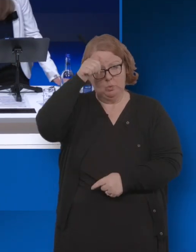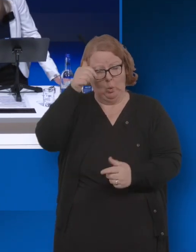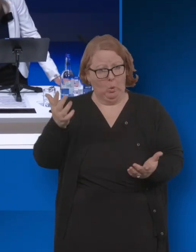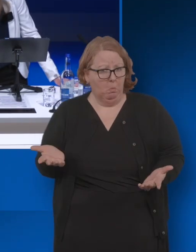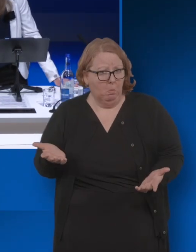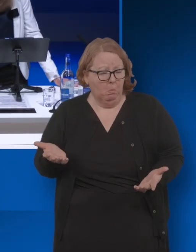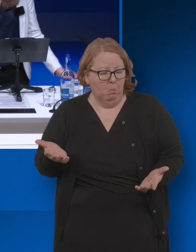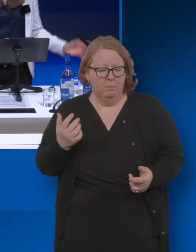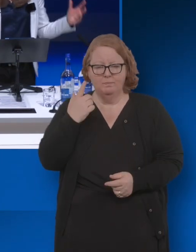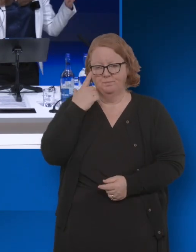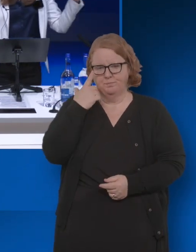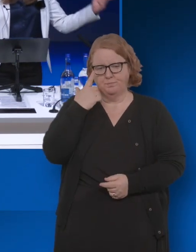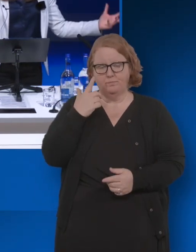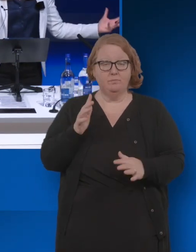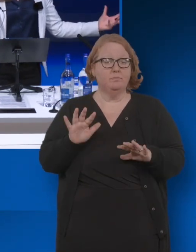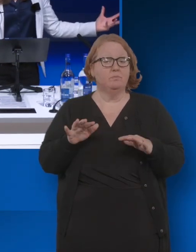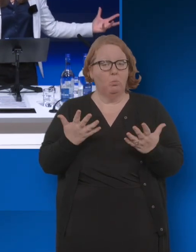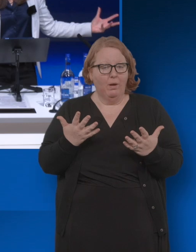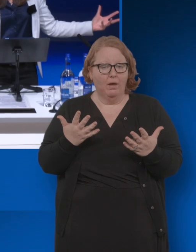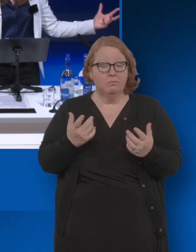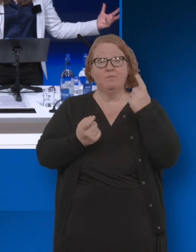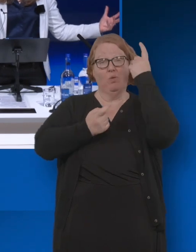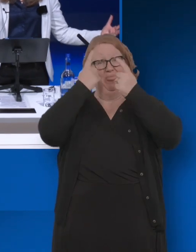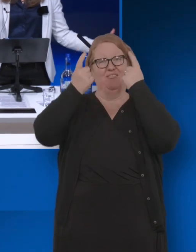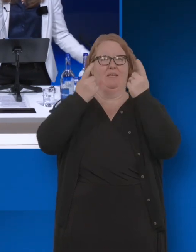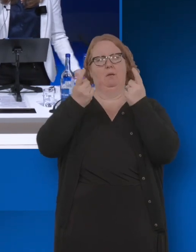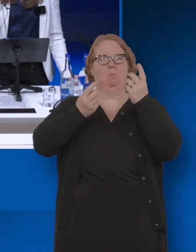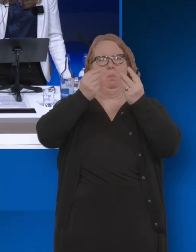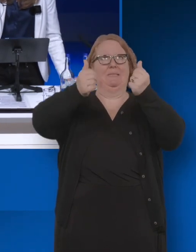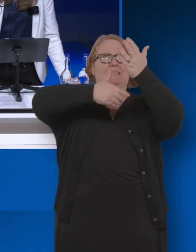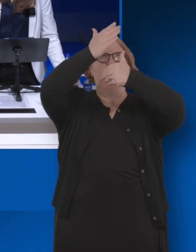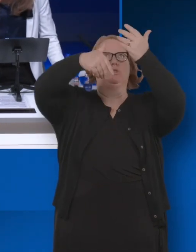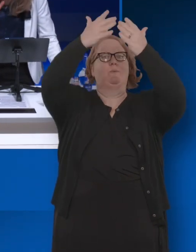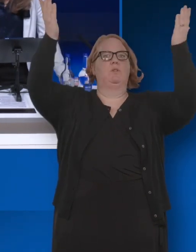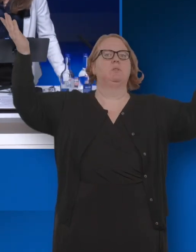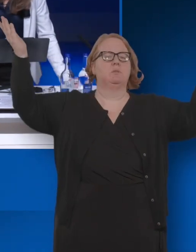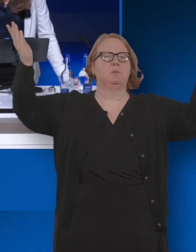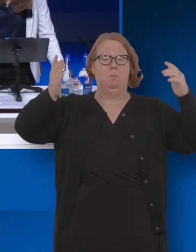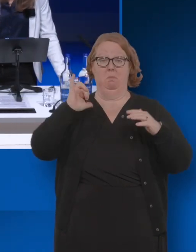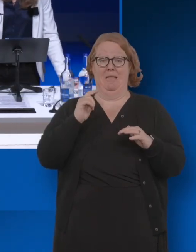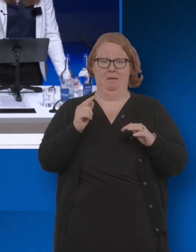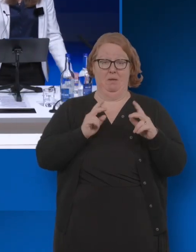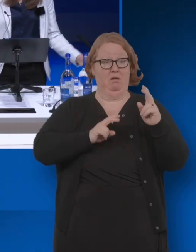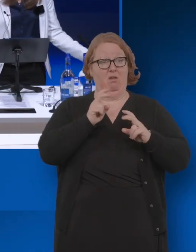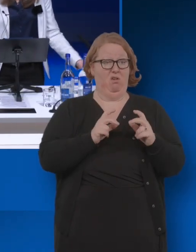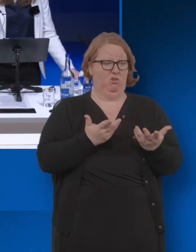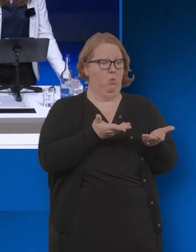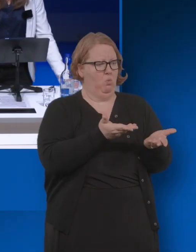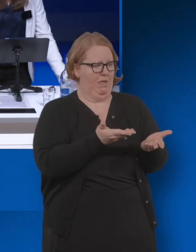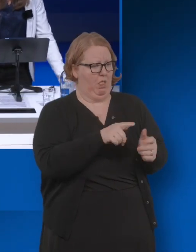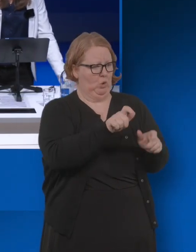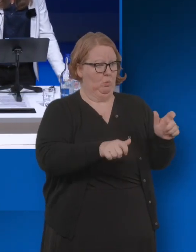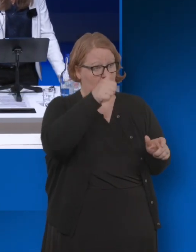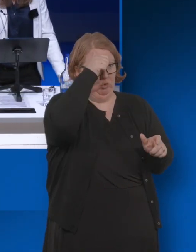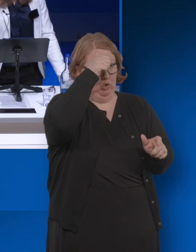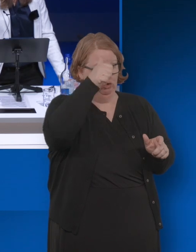Well, in a materialist universe, you can argue that human consciousness is not impossible, but